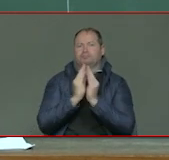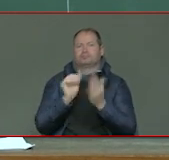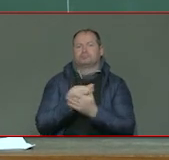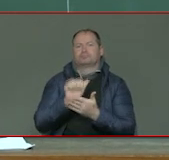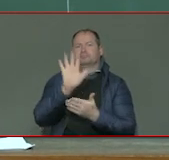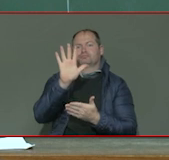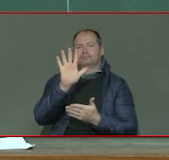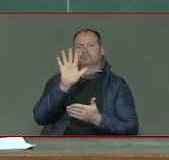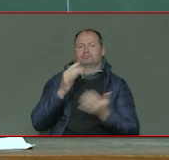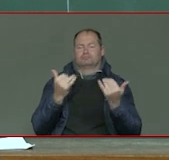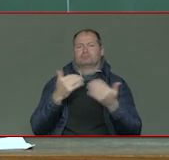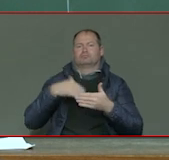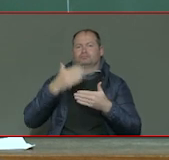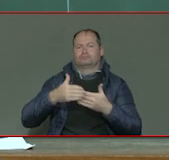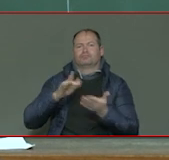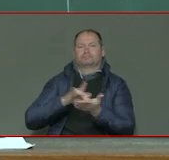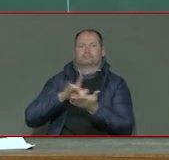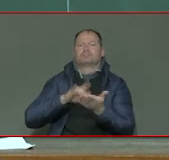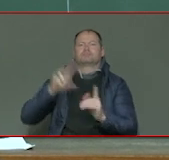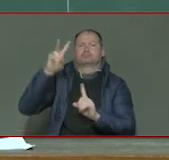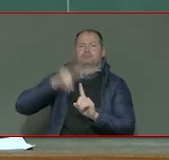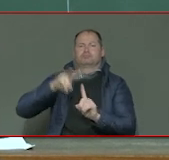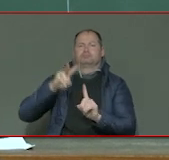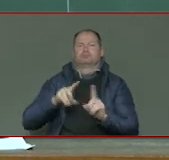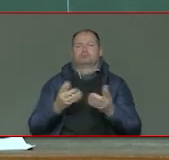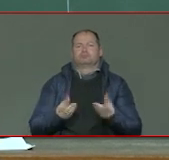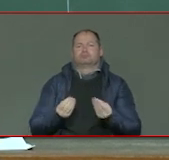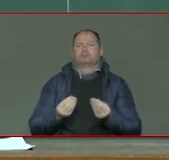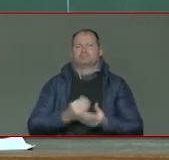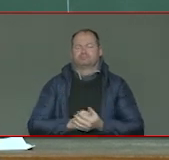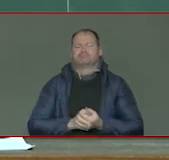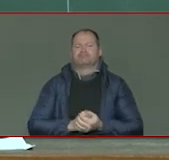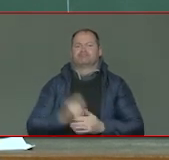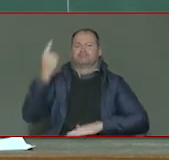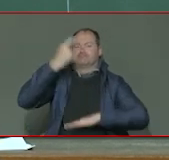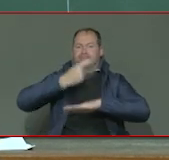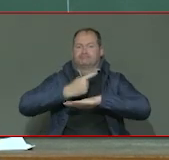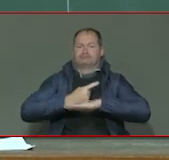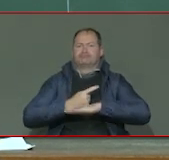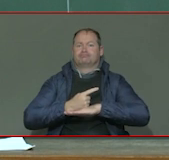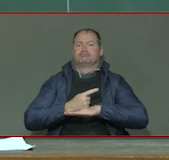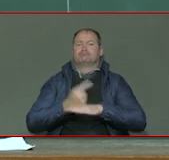going to get application of calculus. So, today I will focus on